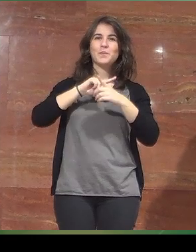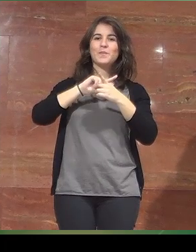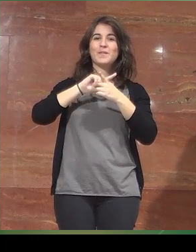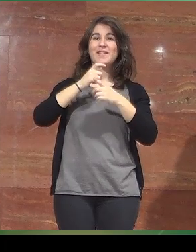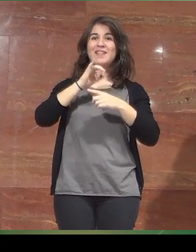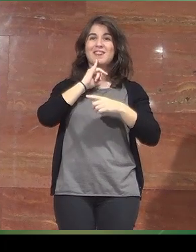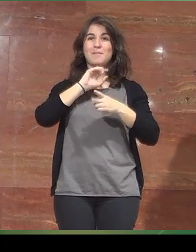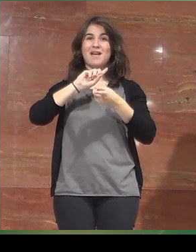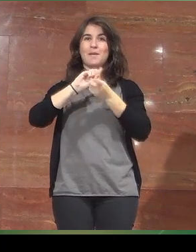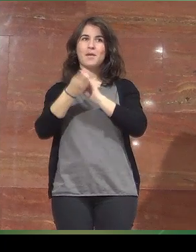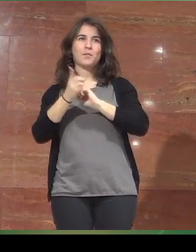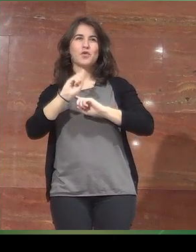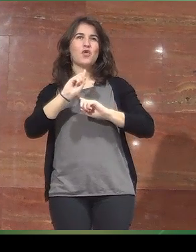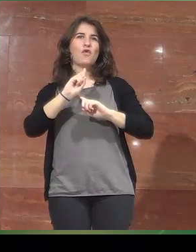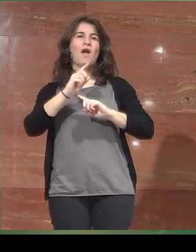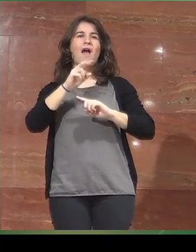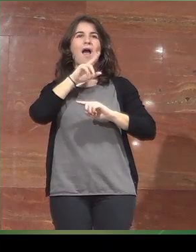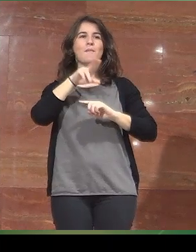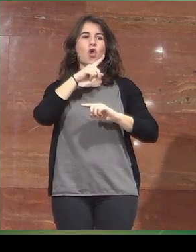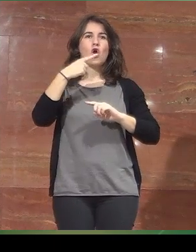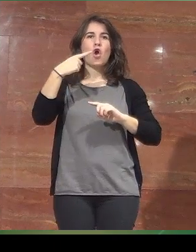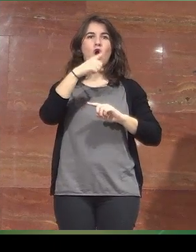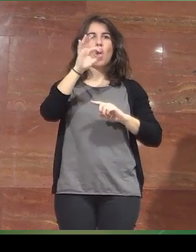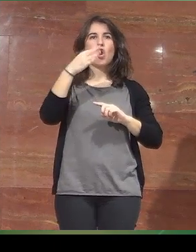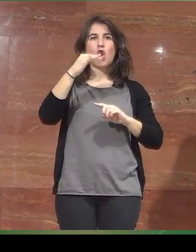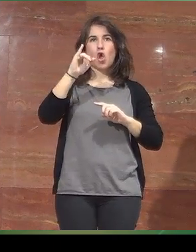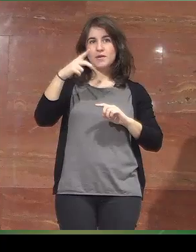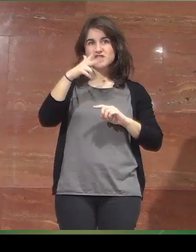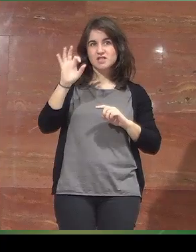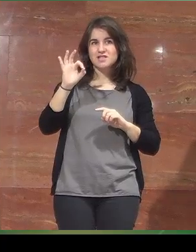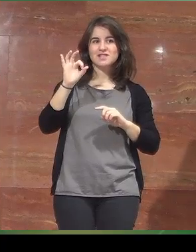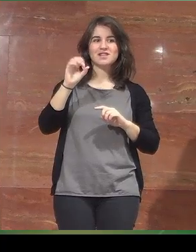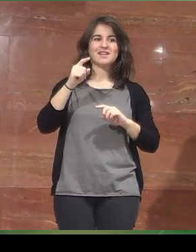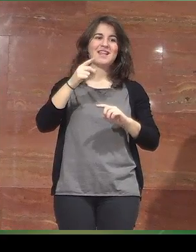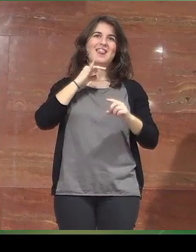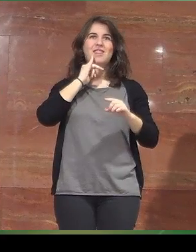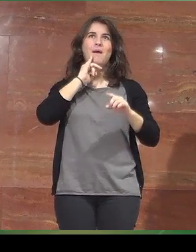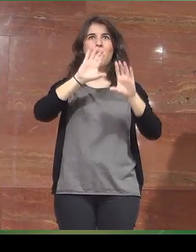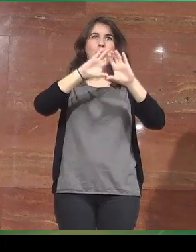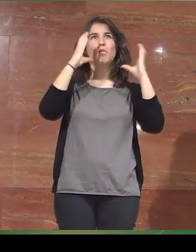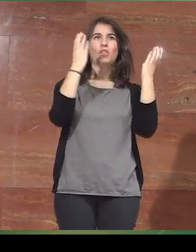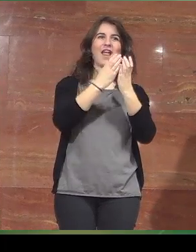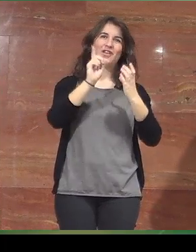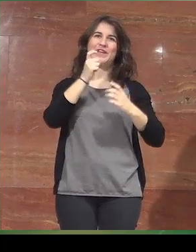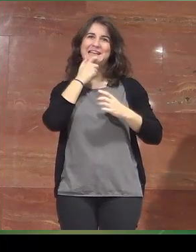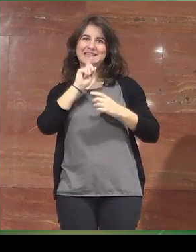what? Globish. Okay. Okay. This Okay. language who is a massacre for the England peasant,